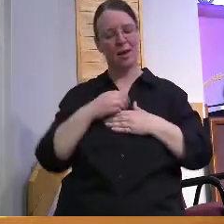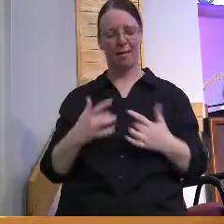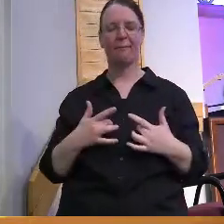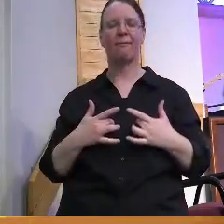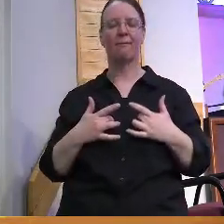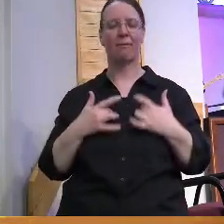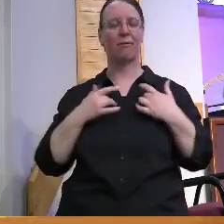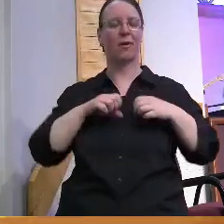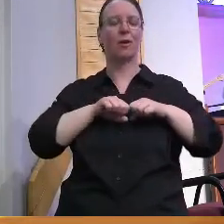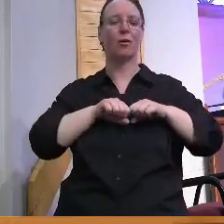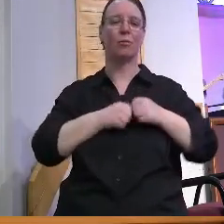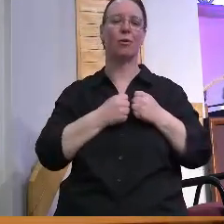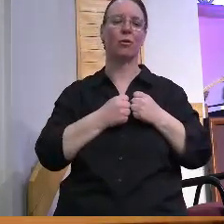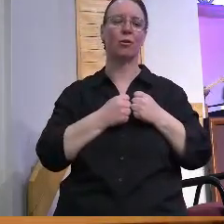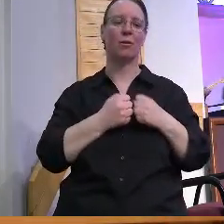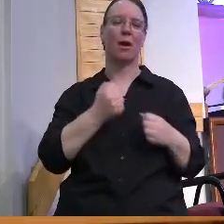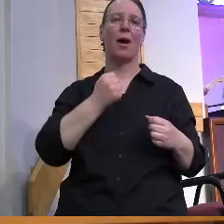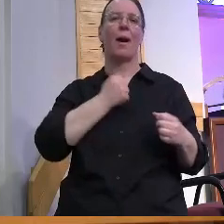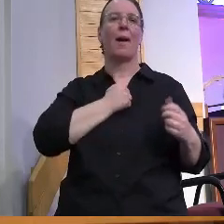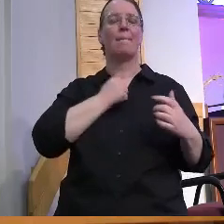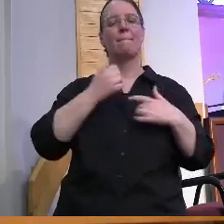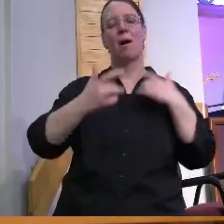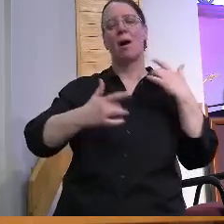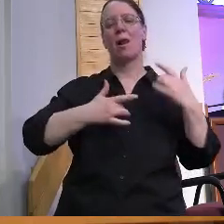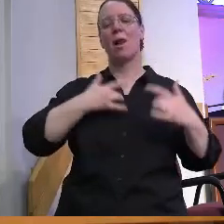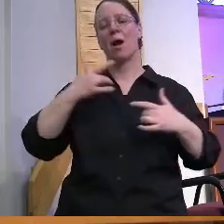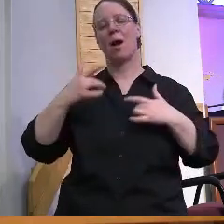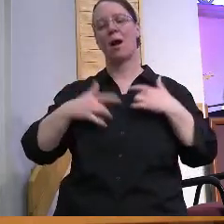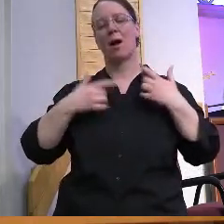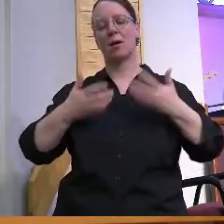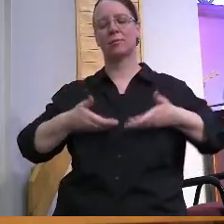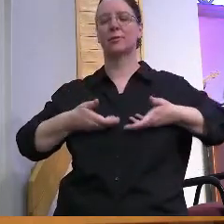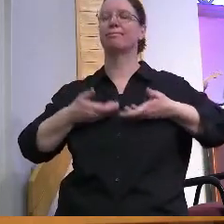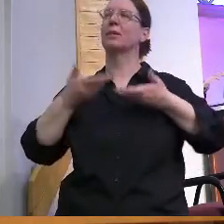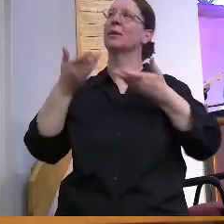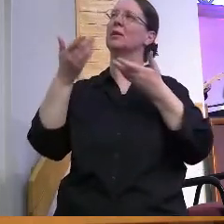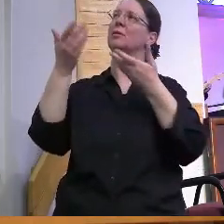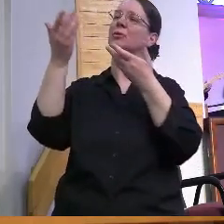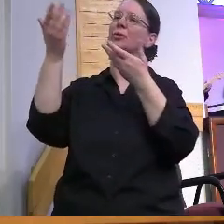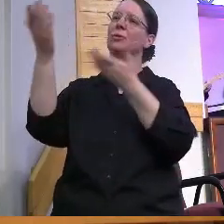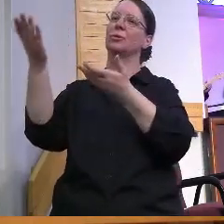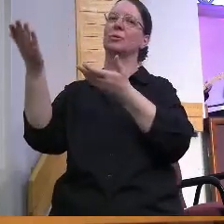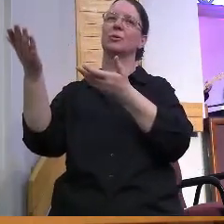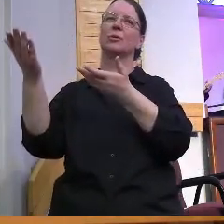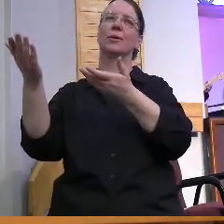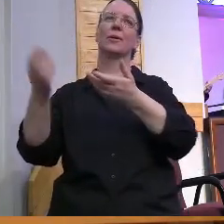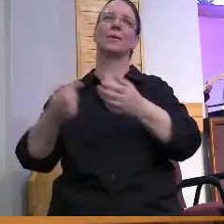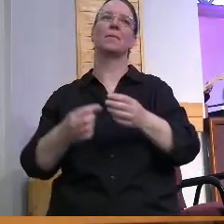great. I'm broken inside, I give you my